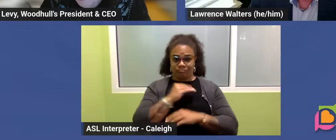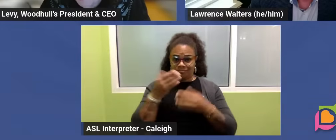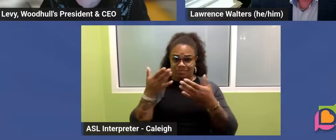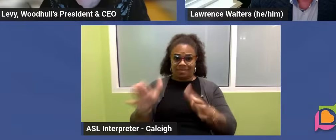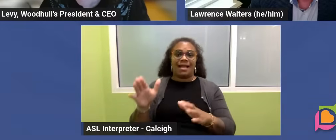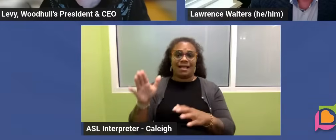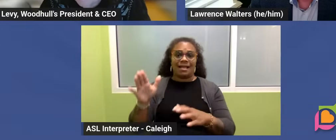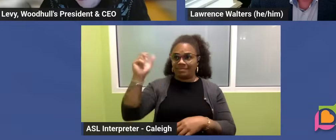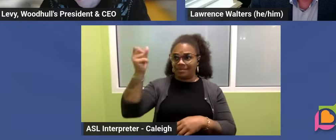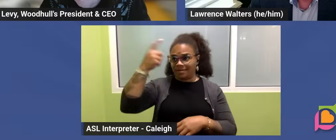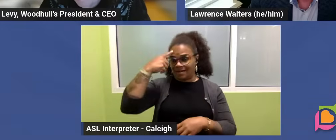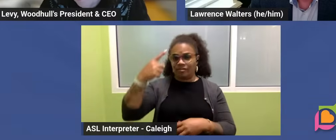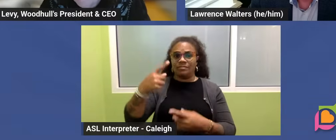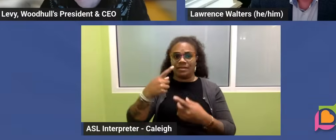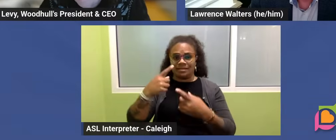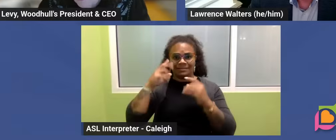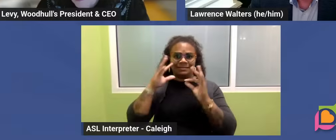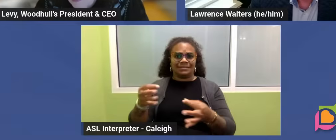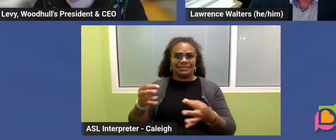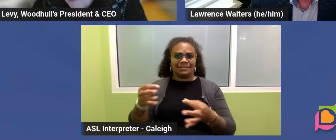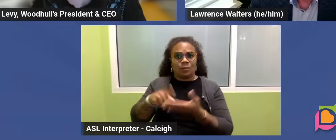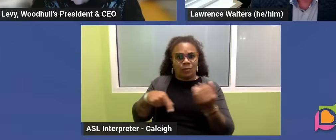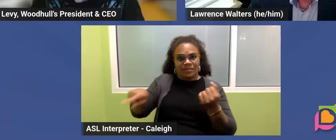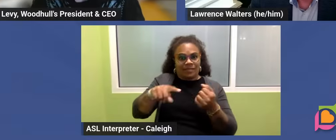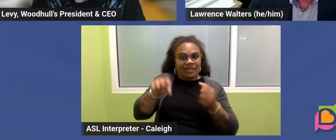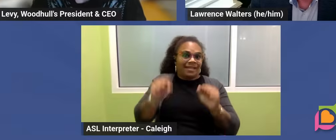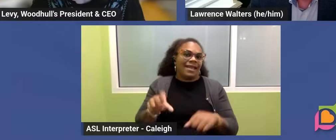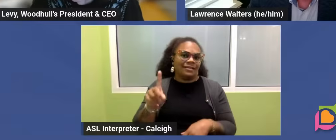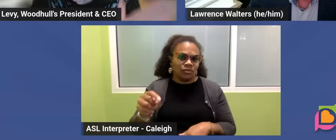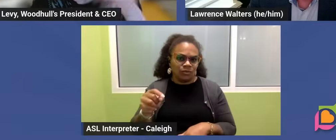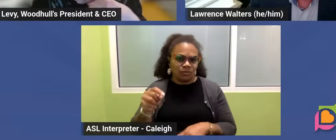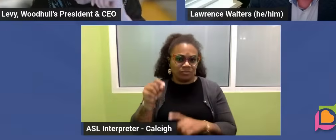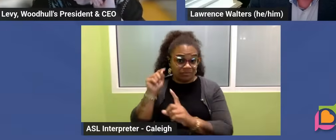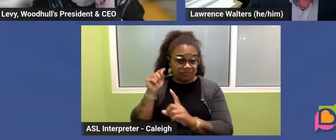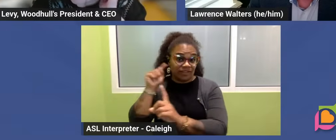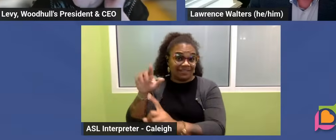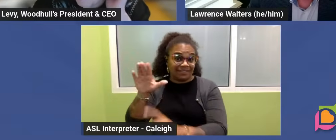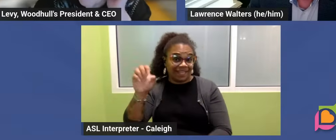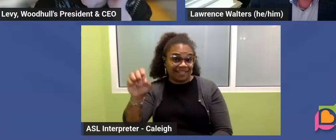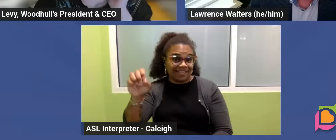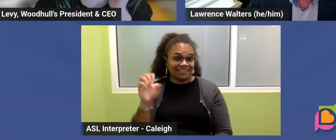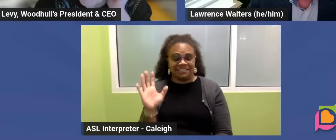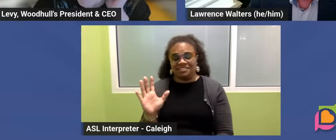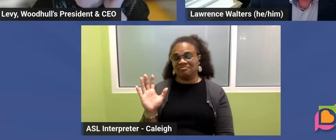going to do in this case. That was just a statement.